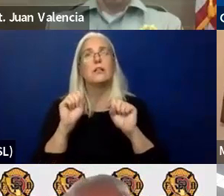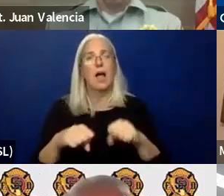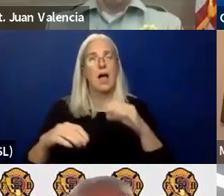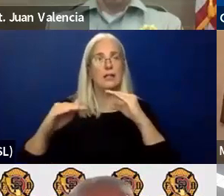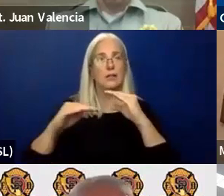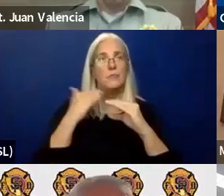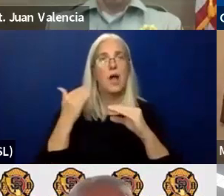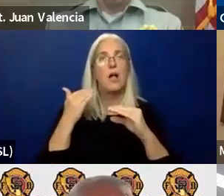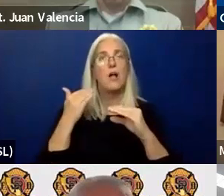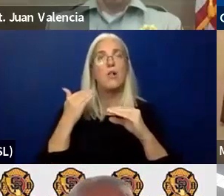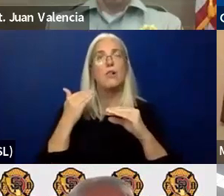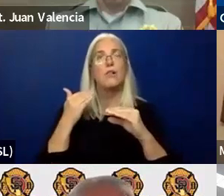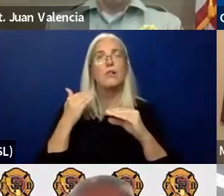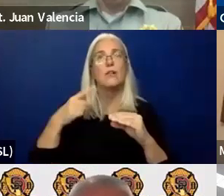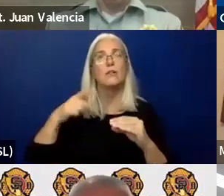at